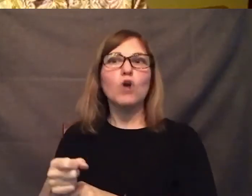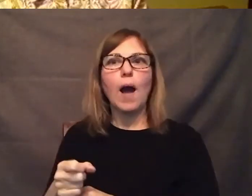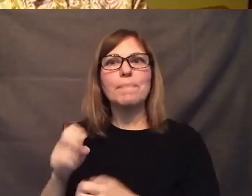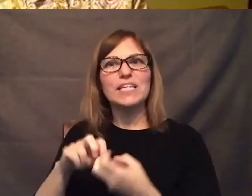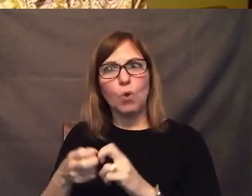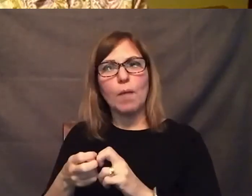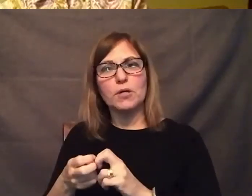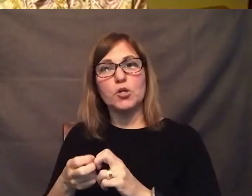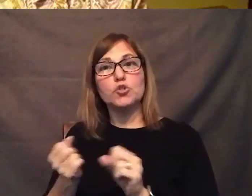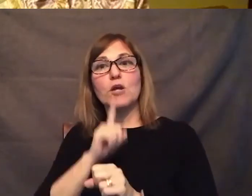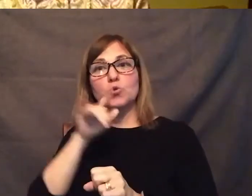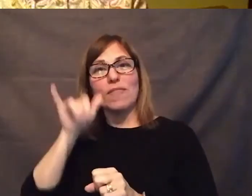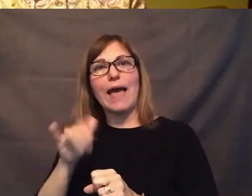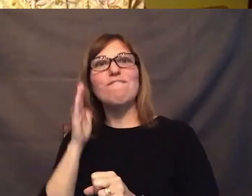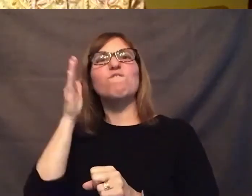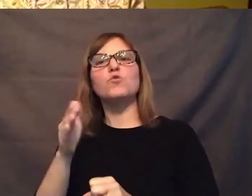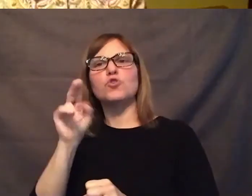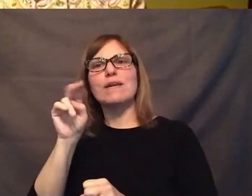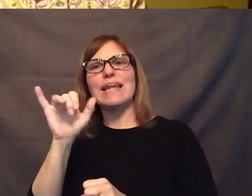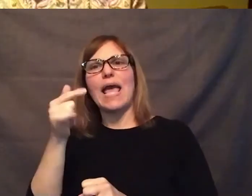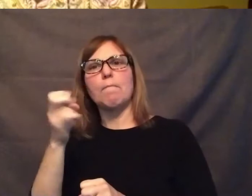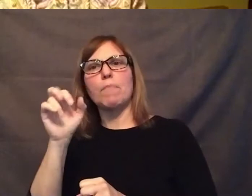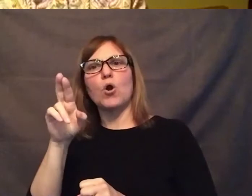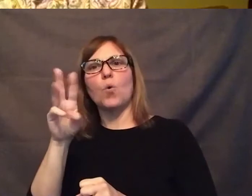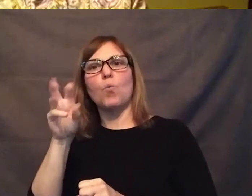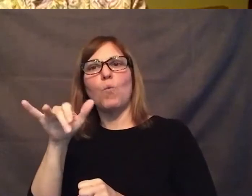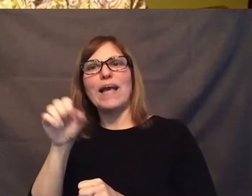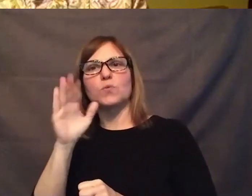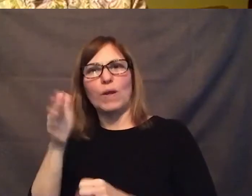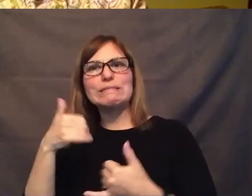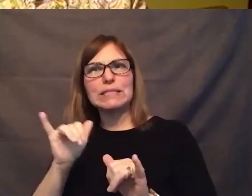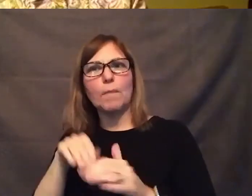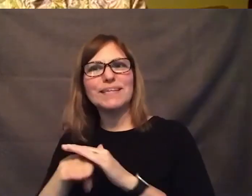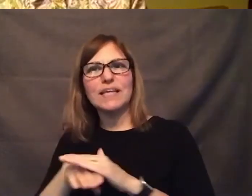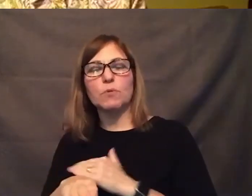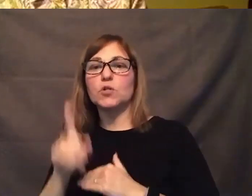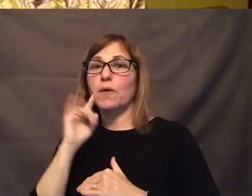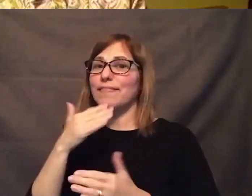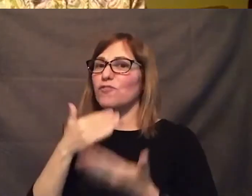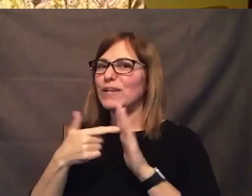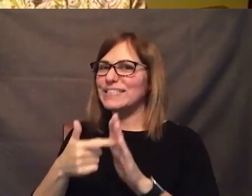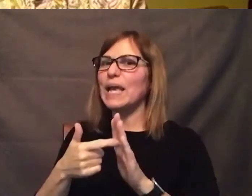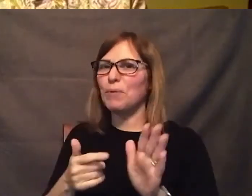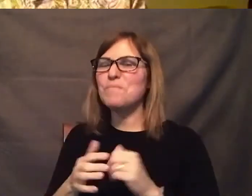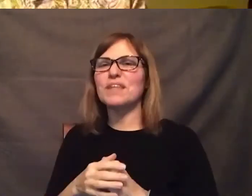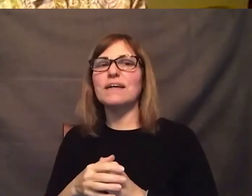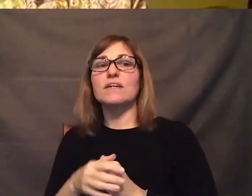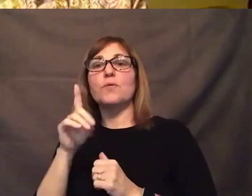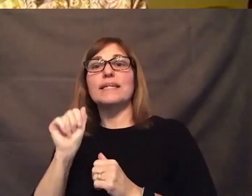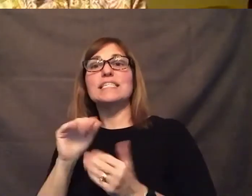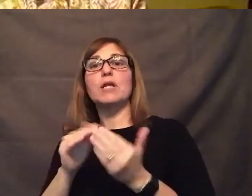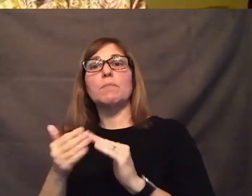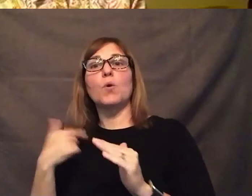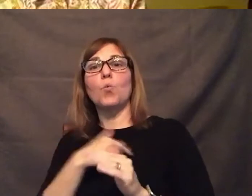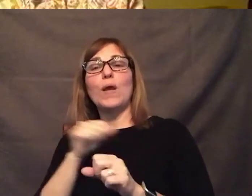made accessible. So that, I think those principles still continuing. We at the disability community worked closely with the